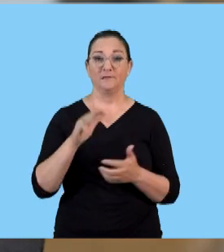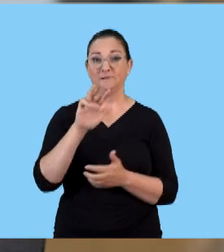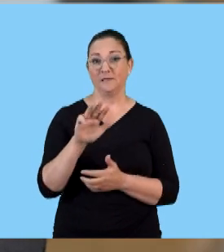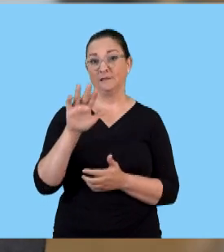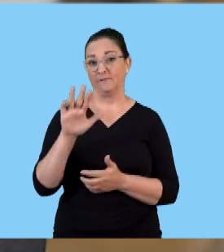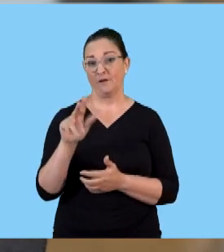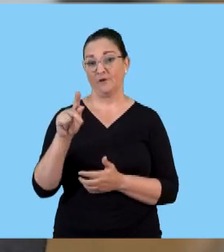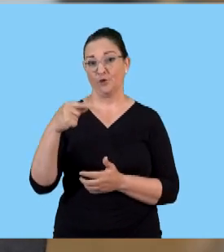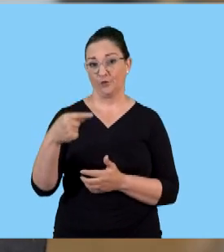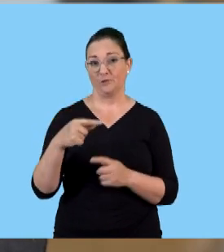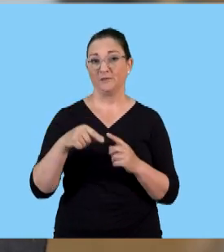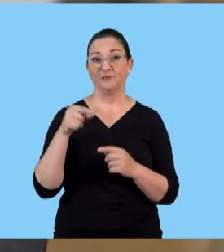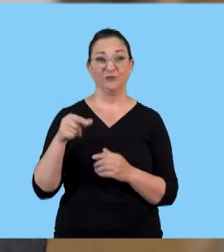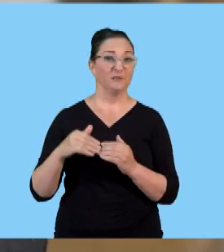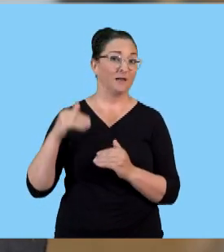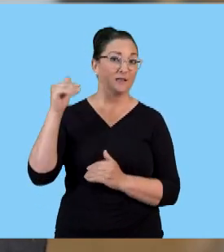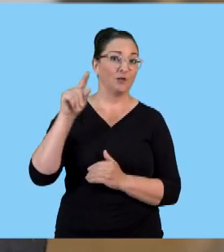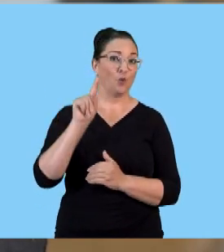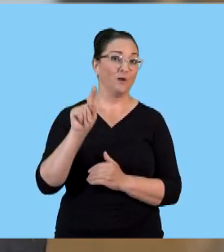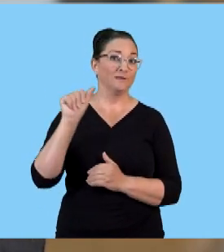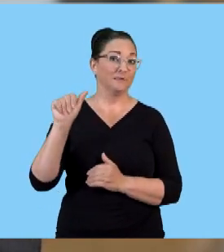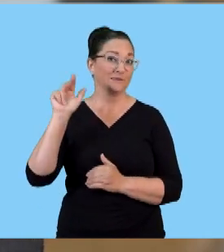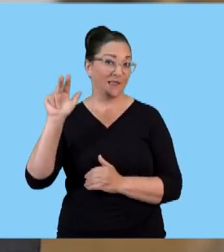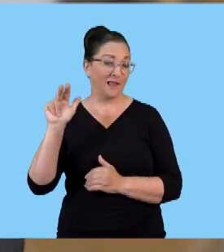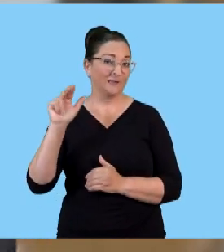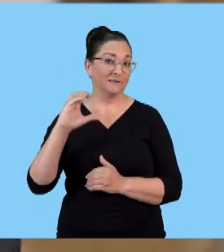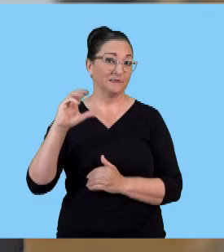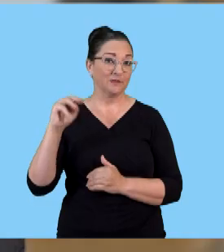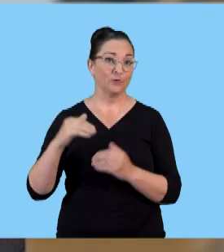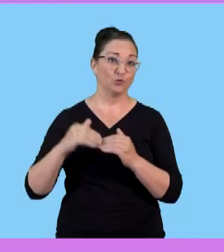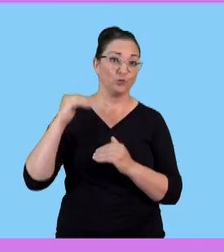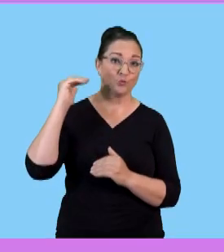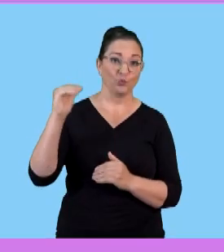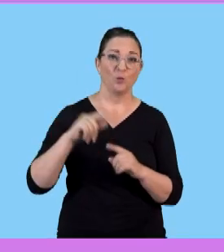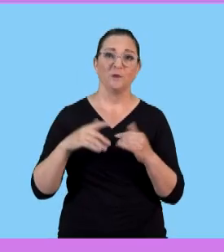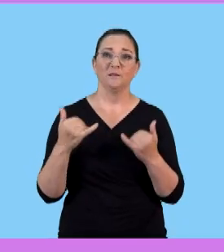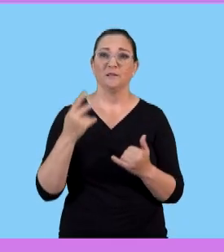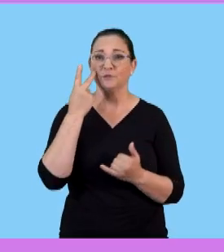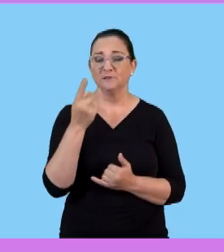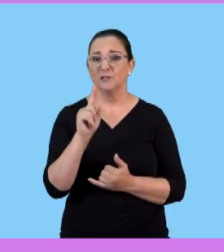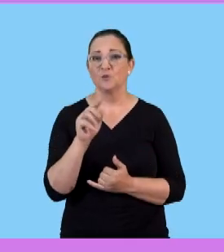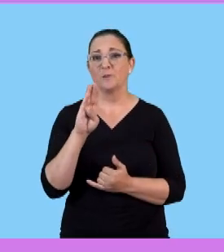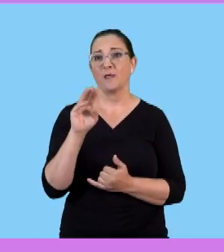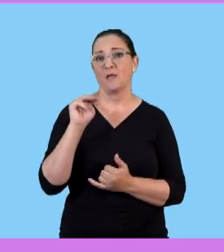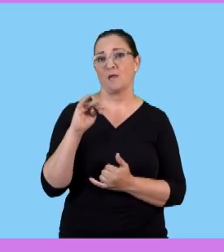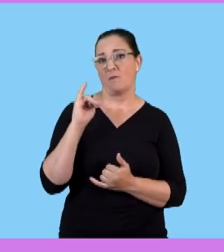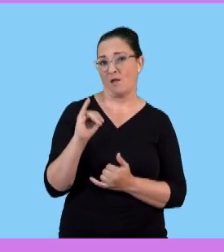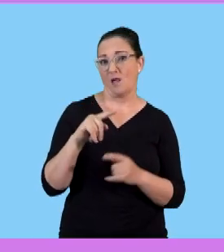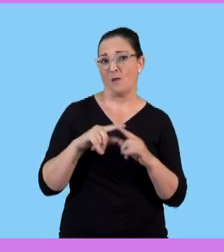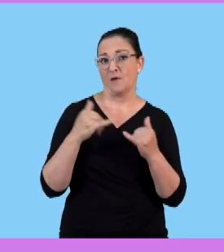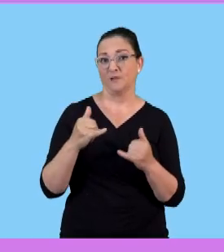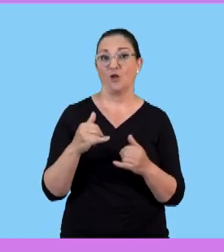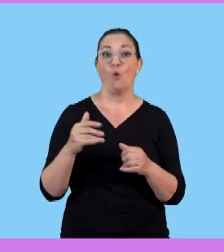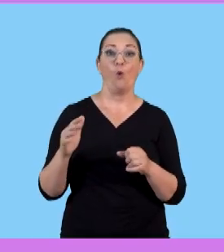kilograms and she is 168 centimeters tall. Determine Rose's BMI correct